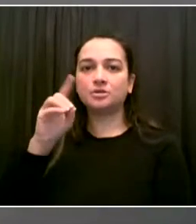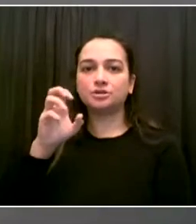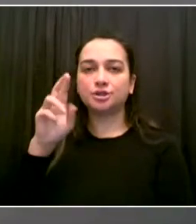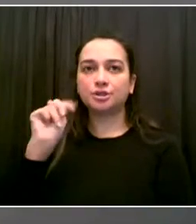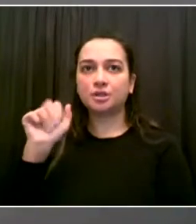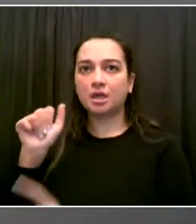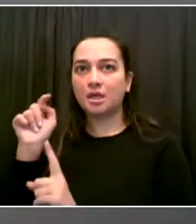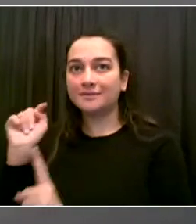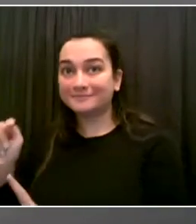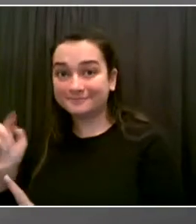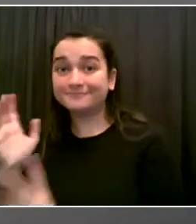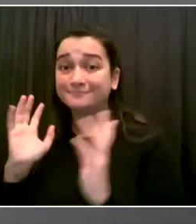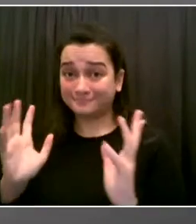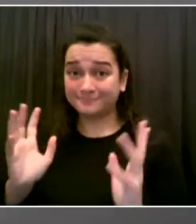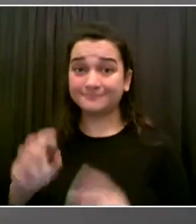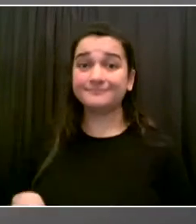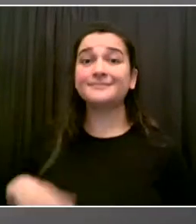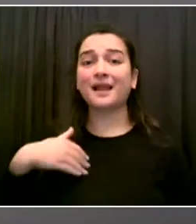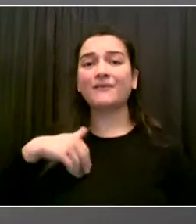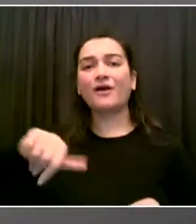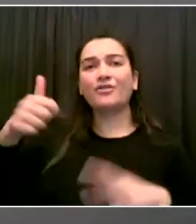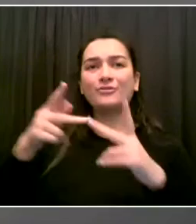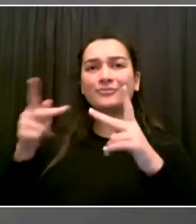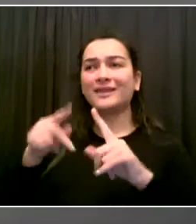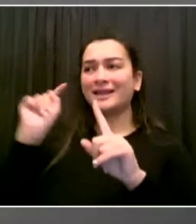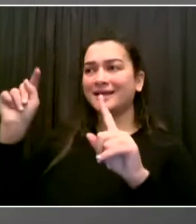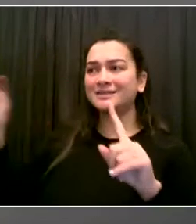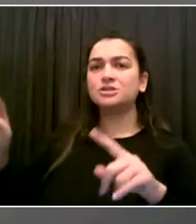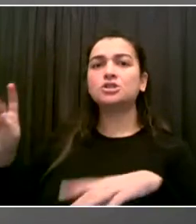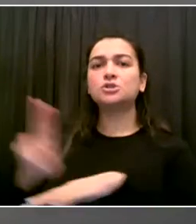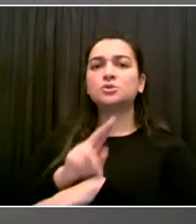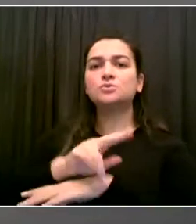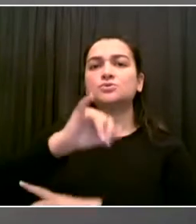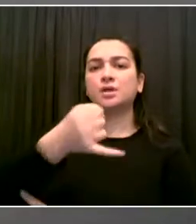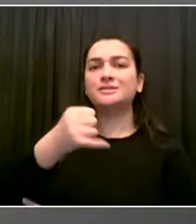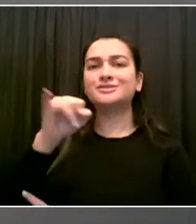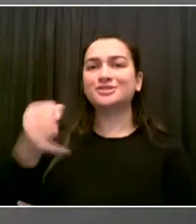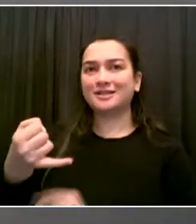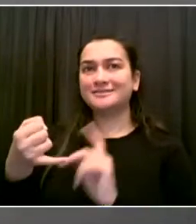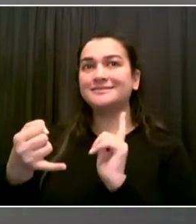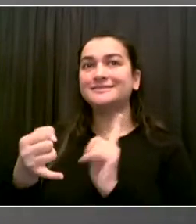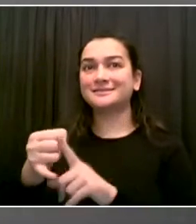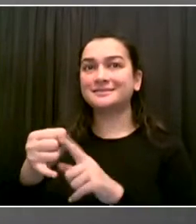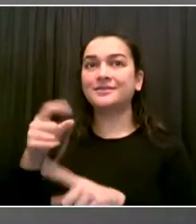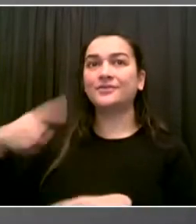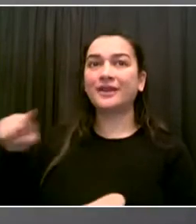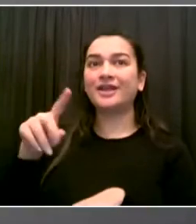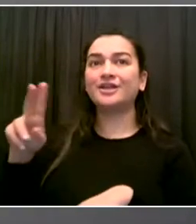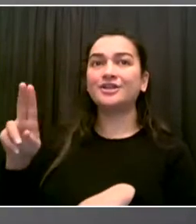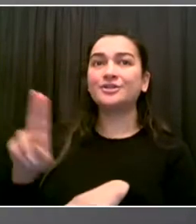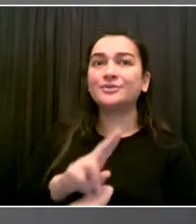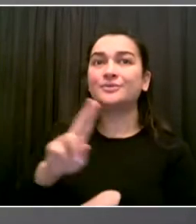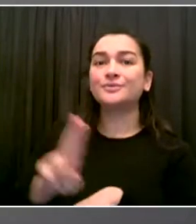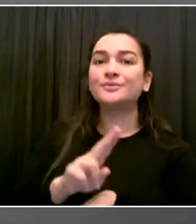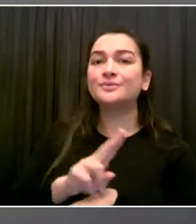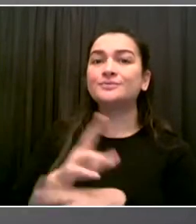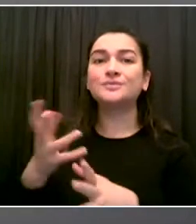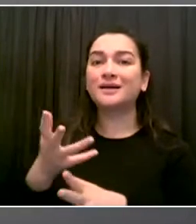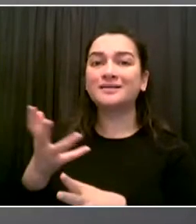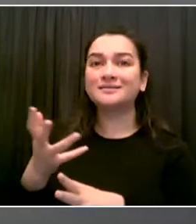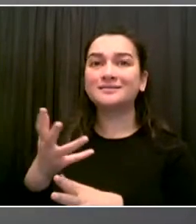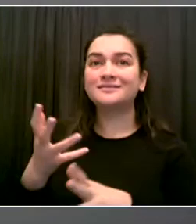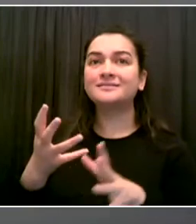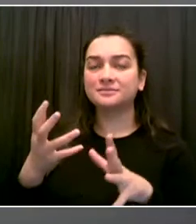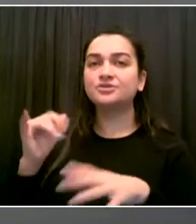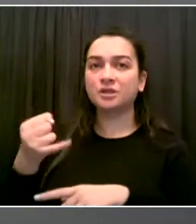another vaccine on another day soon. In the jail at Rikers, where we have been very successfully